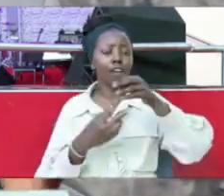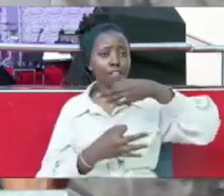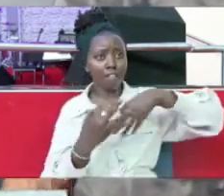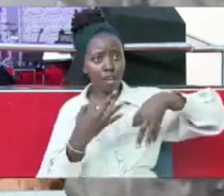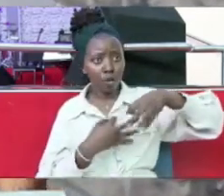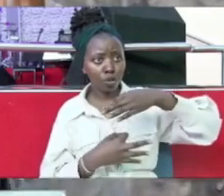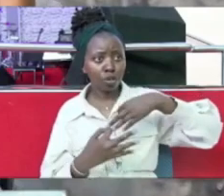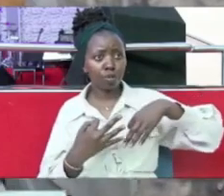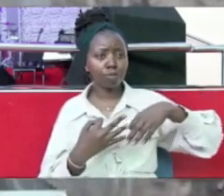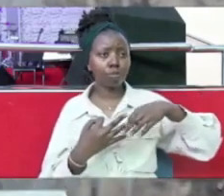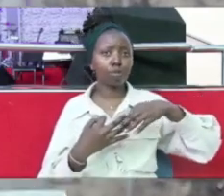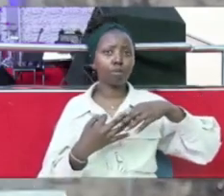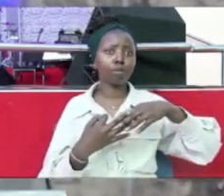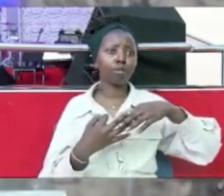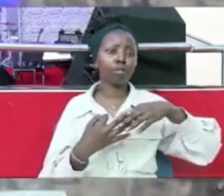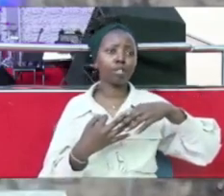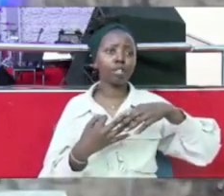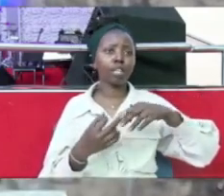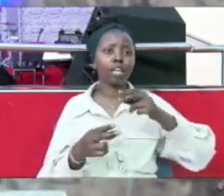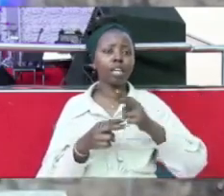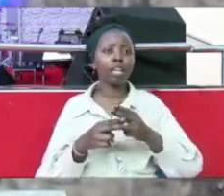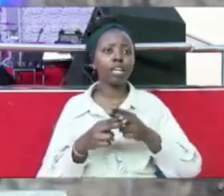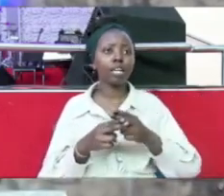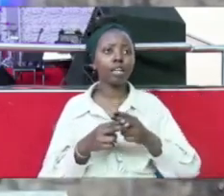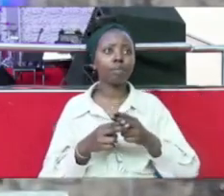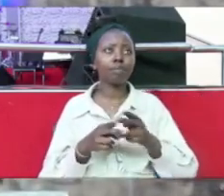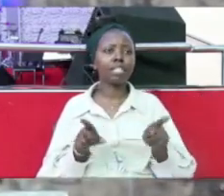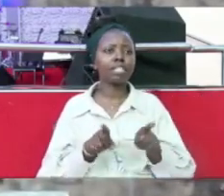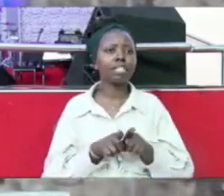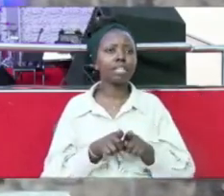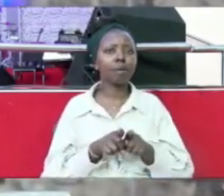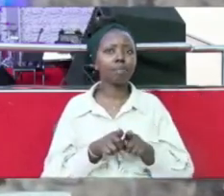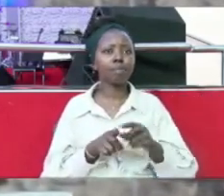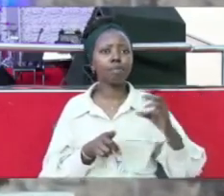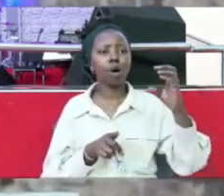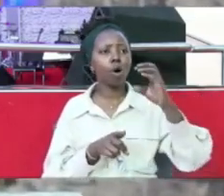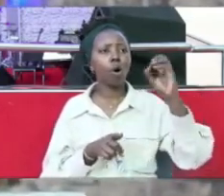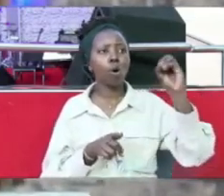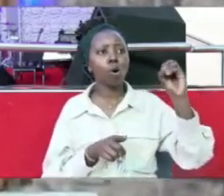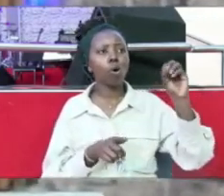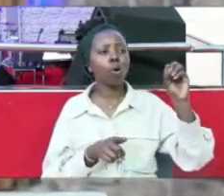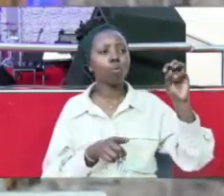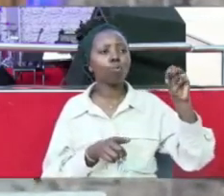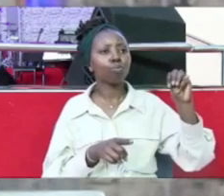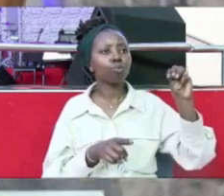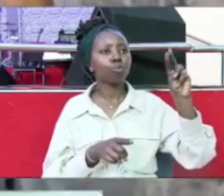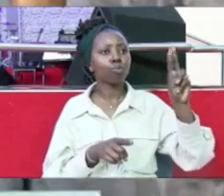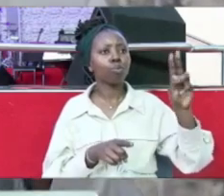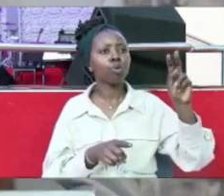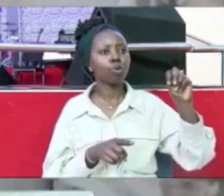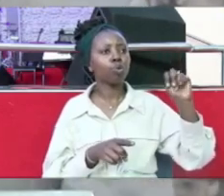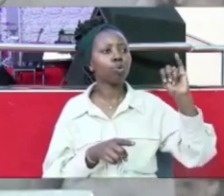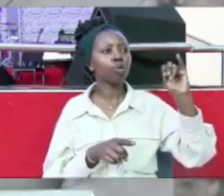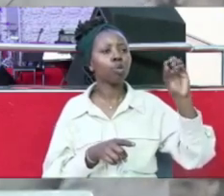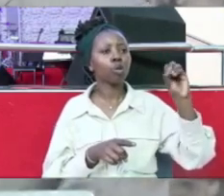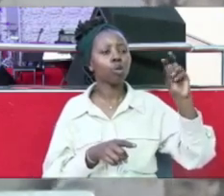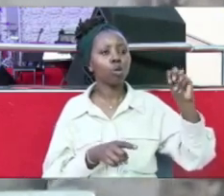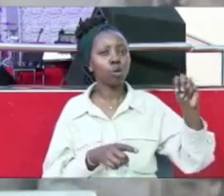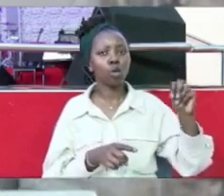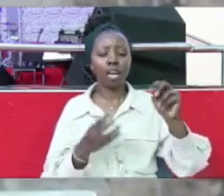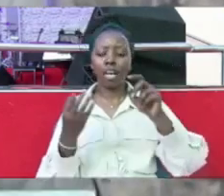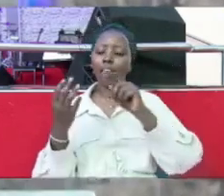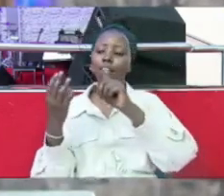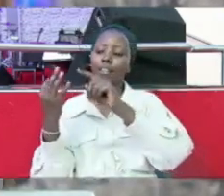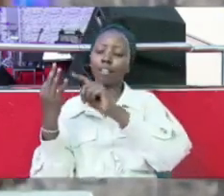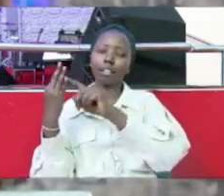ushirika. And the other name for fellowship is communion. Na jina lingine la ushirika ni kwamba ni uhusiano. And the third thing, na jambo la tatu,